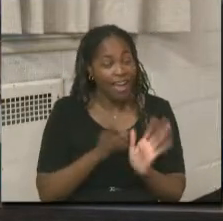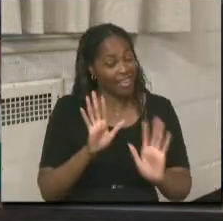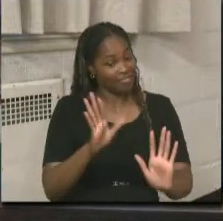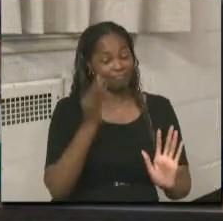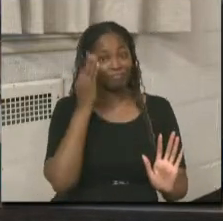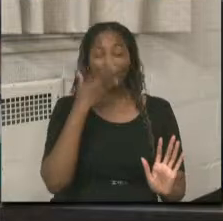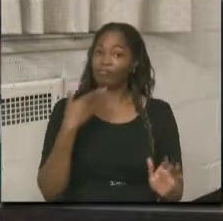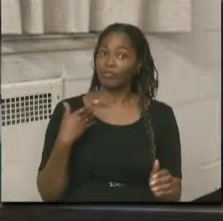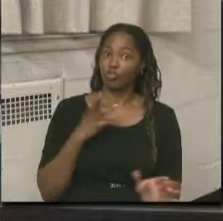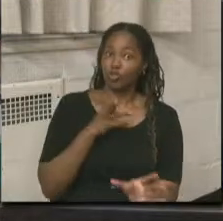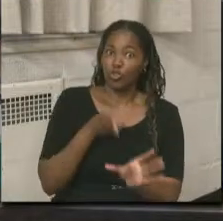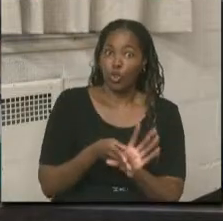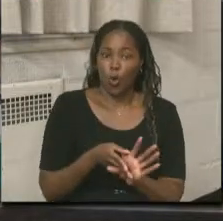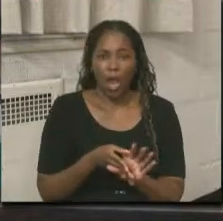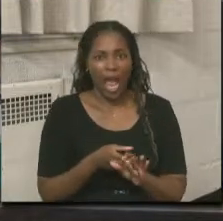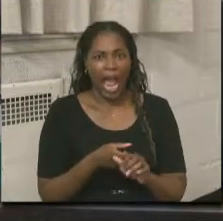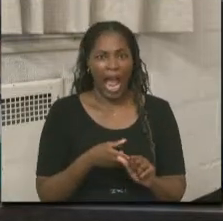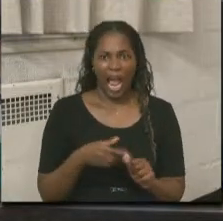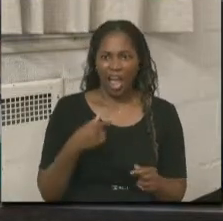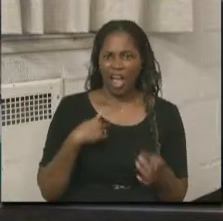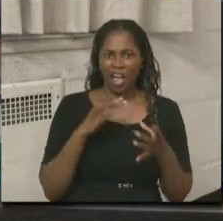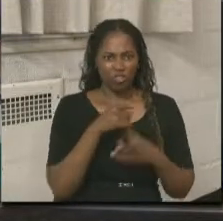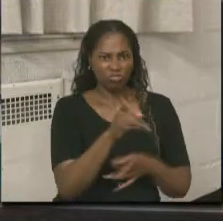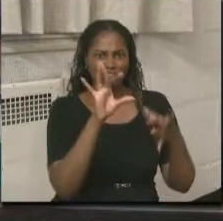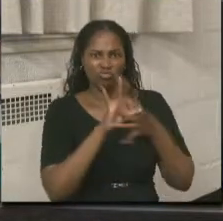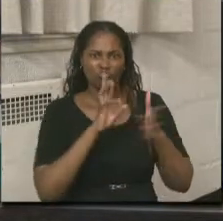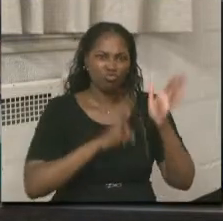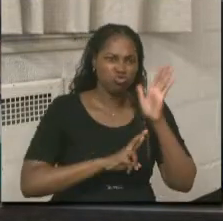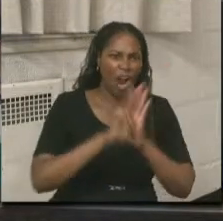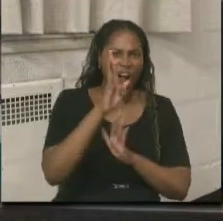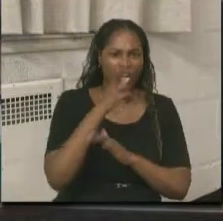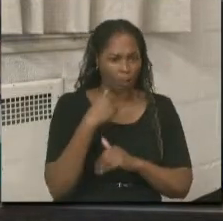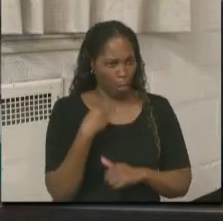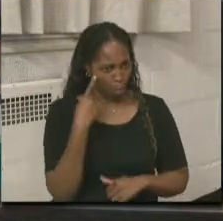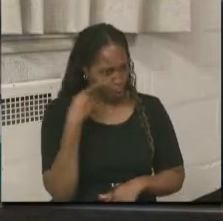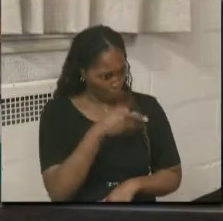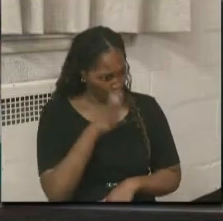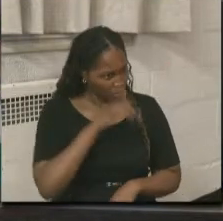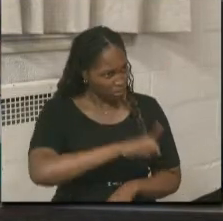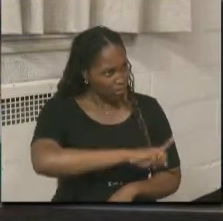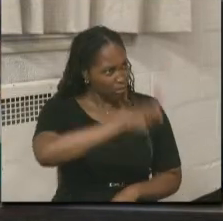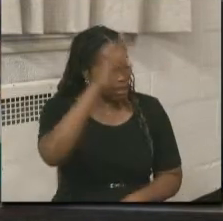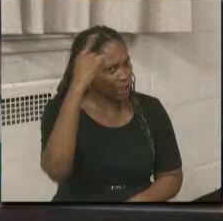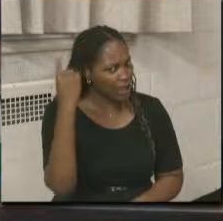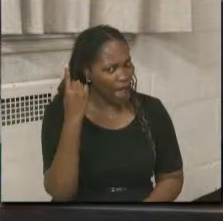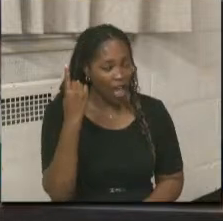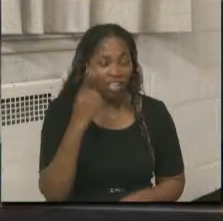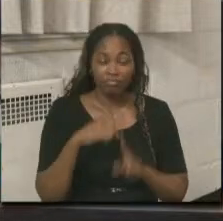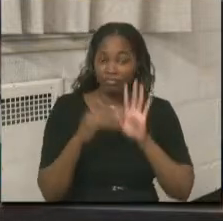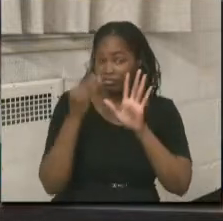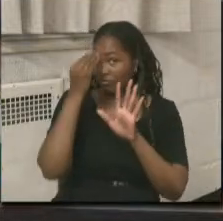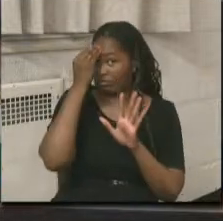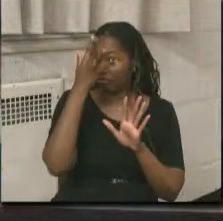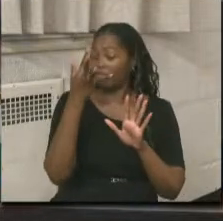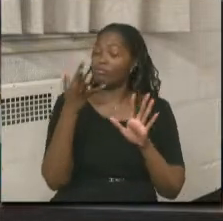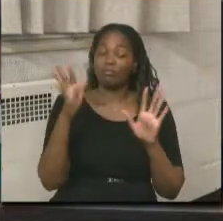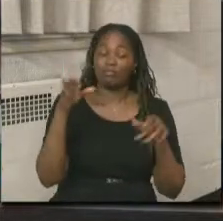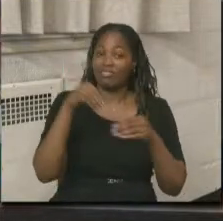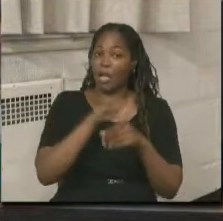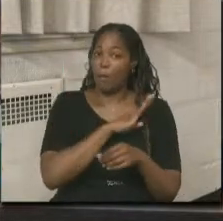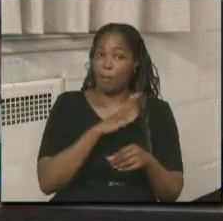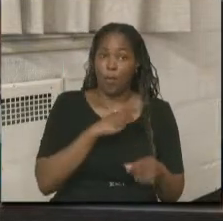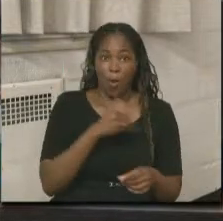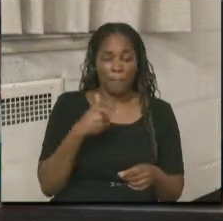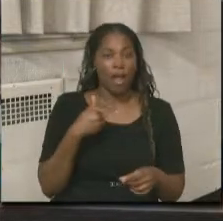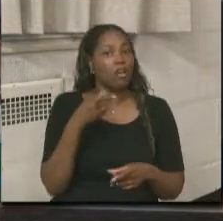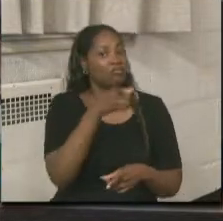when I first started you, I was like, rockets? Is he going to space or something? But you just, every time we're in a board meeting, y'all don't hear this behind closed doors, but he's on